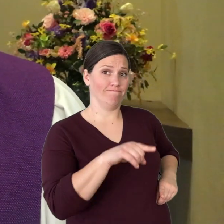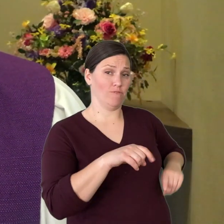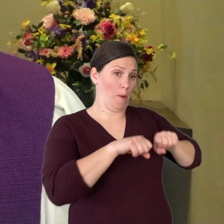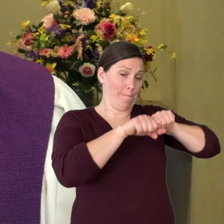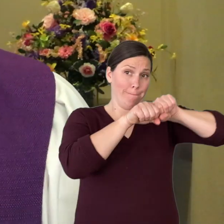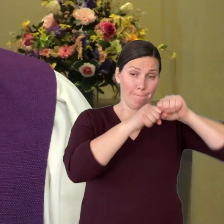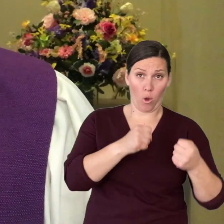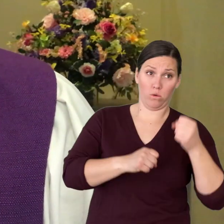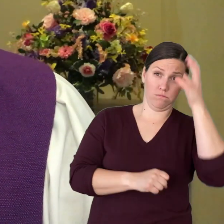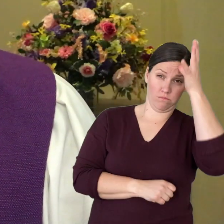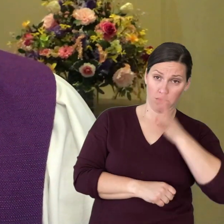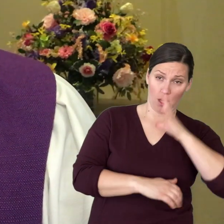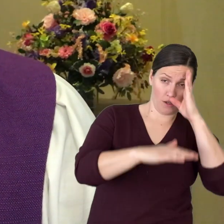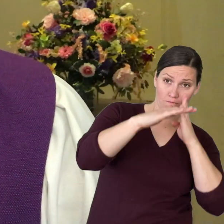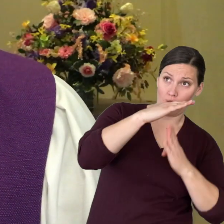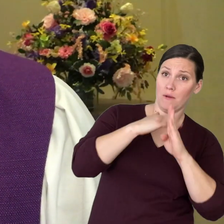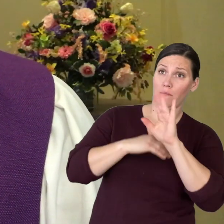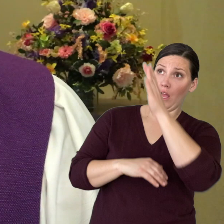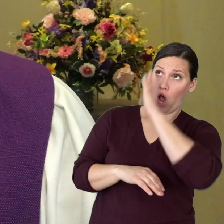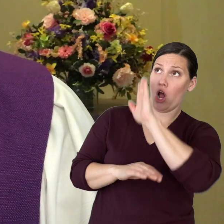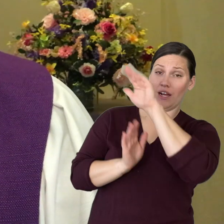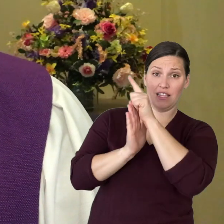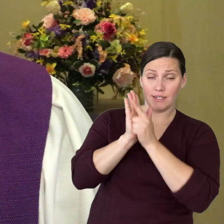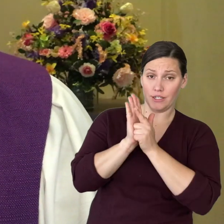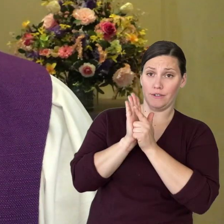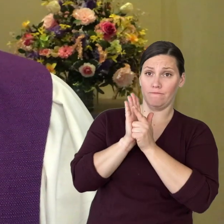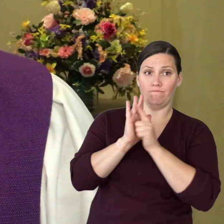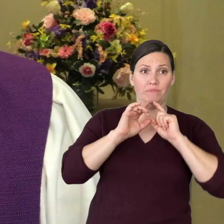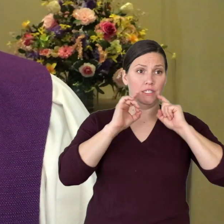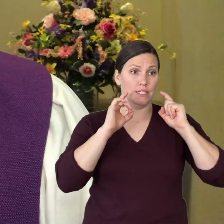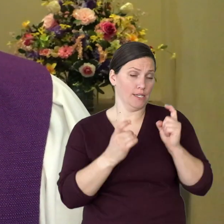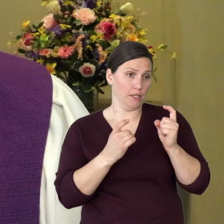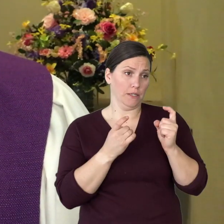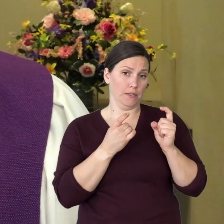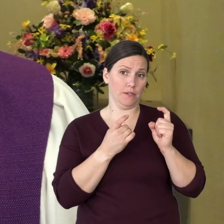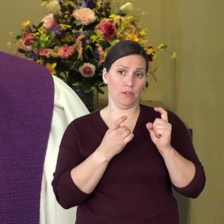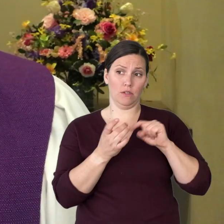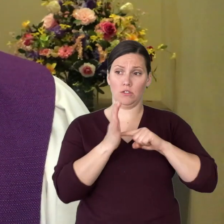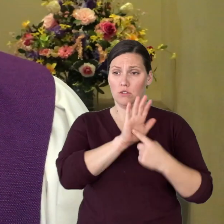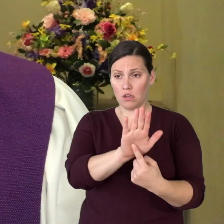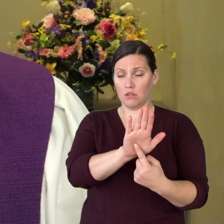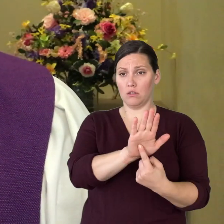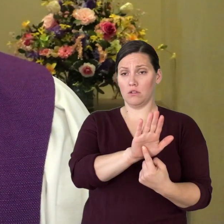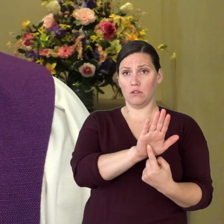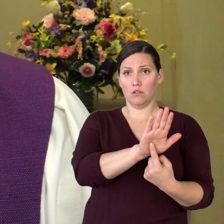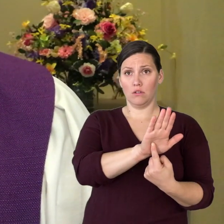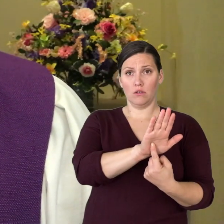man. He was humbled by God's law. His sin was